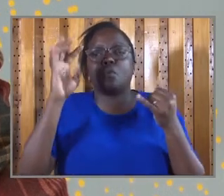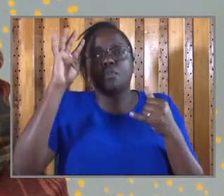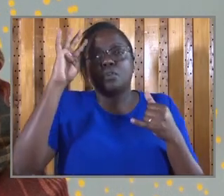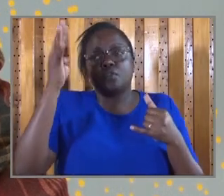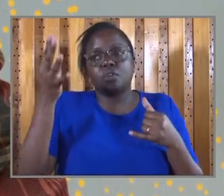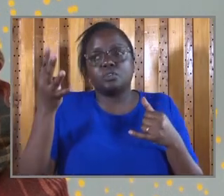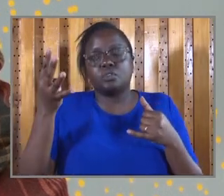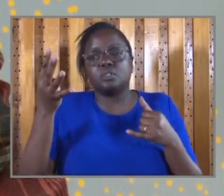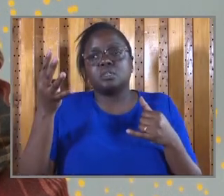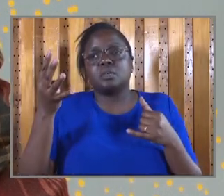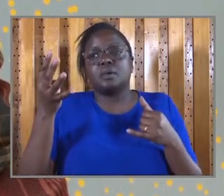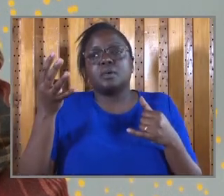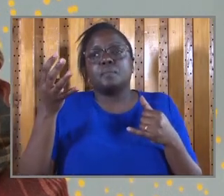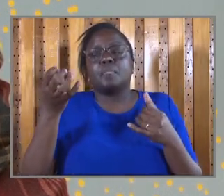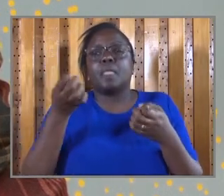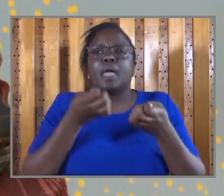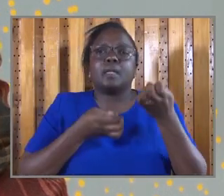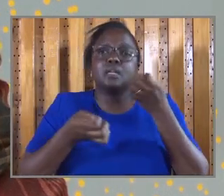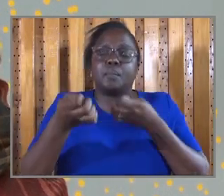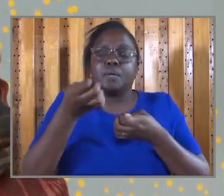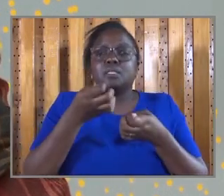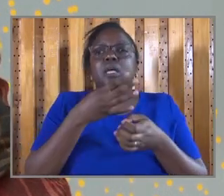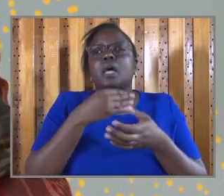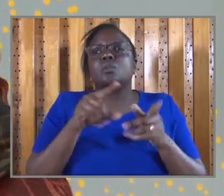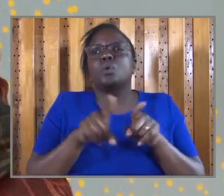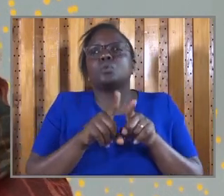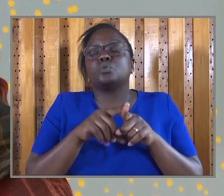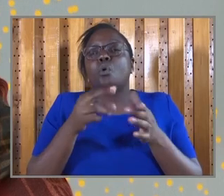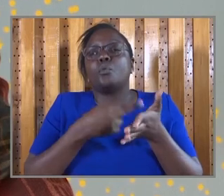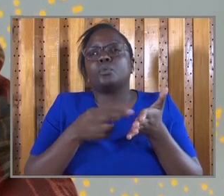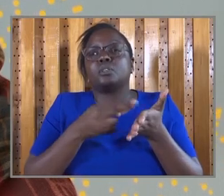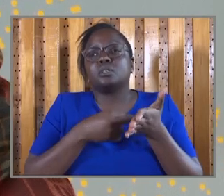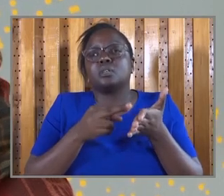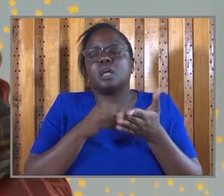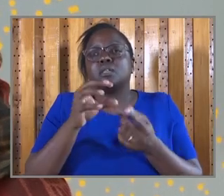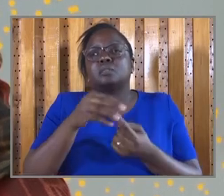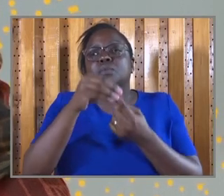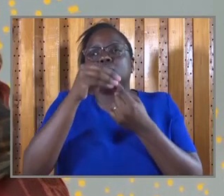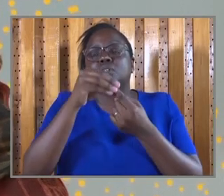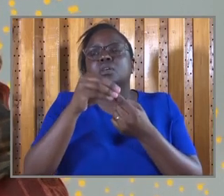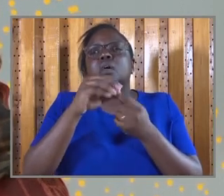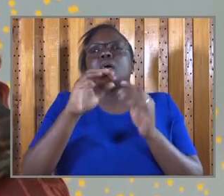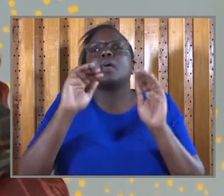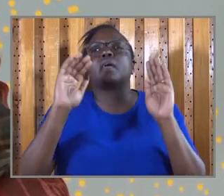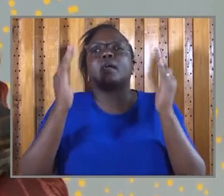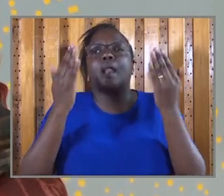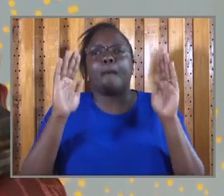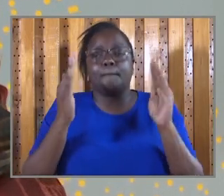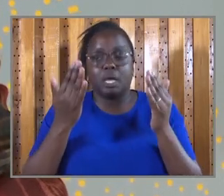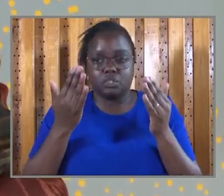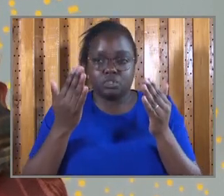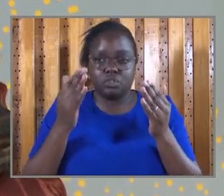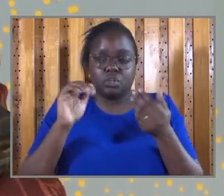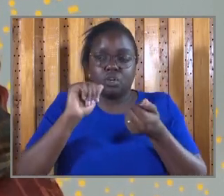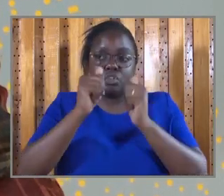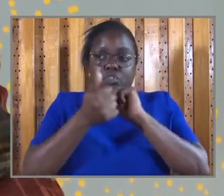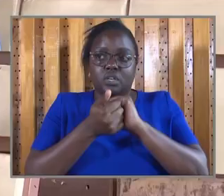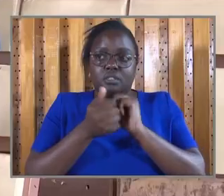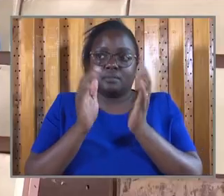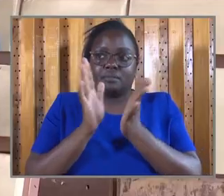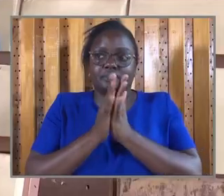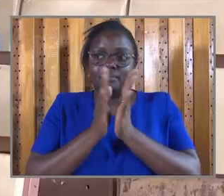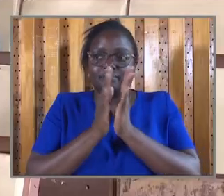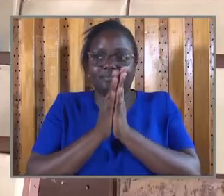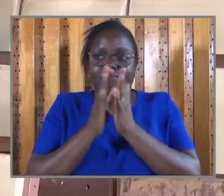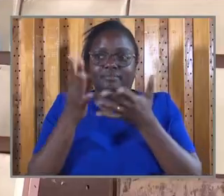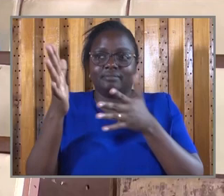innovations, enterprise, and also research, and also especially in climate change matters. Let's clap for him, for